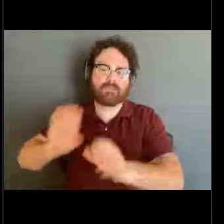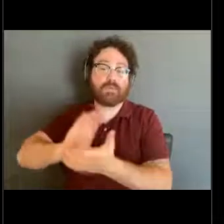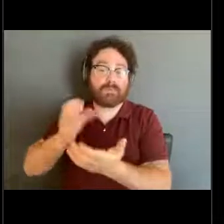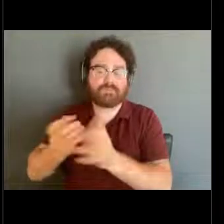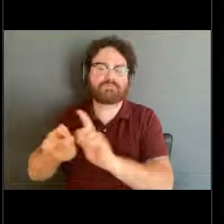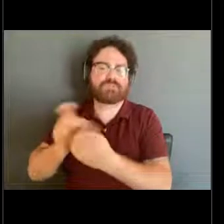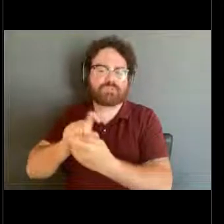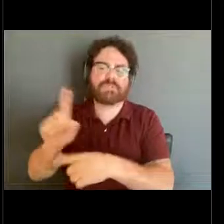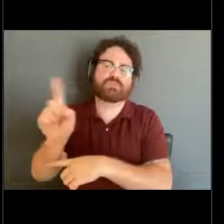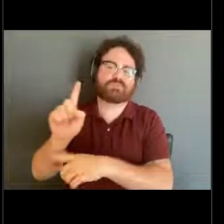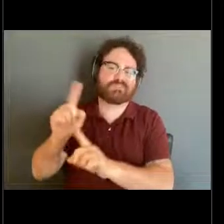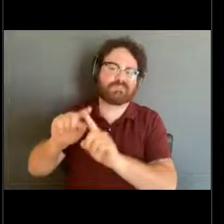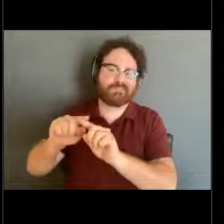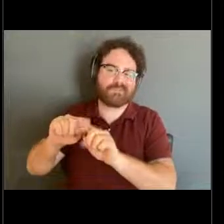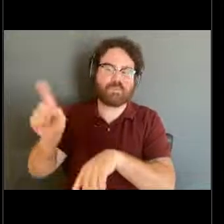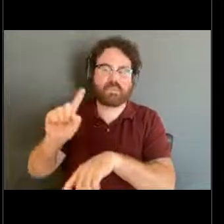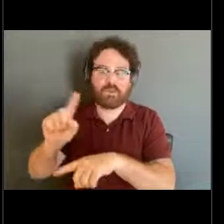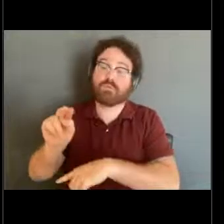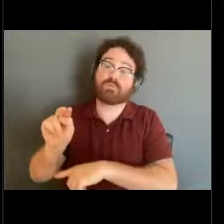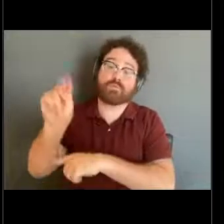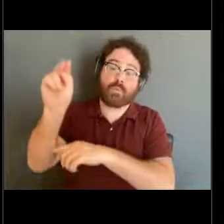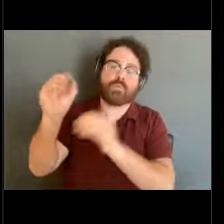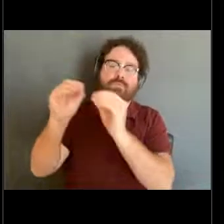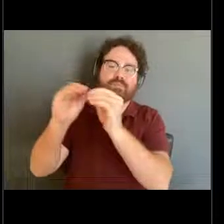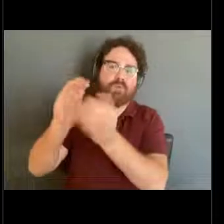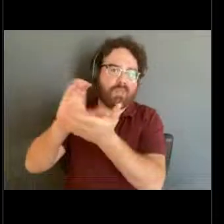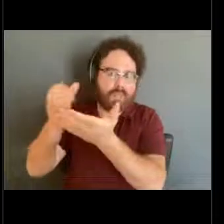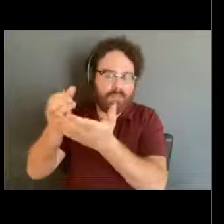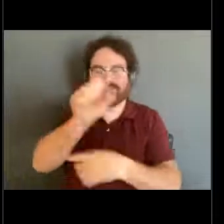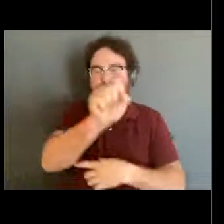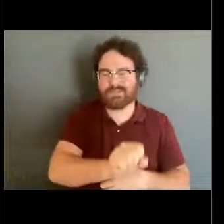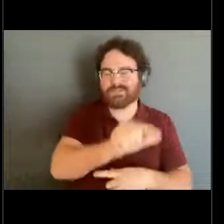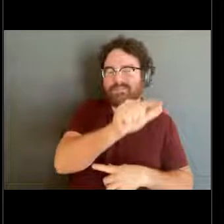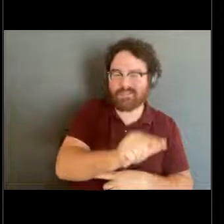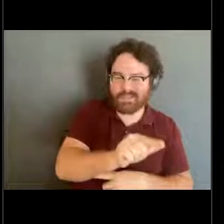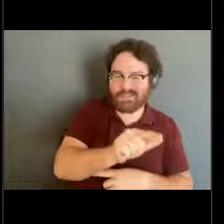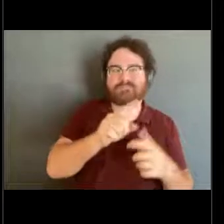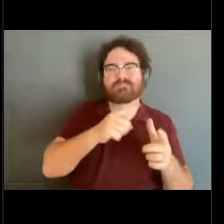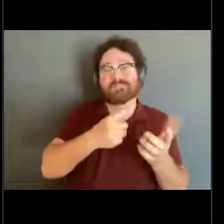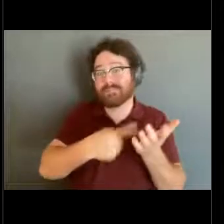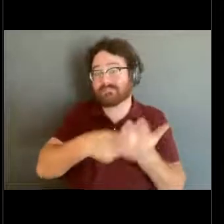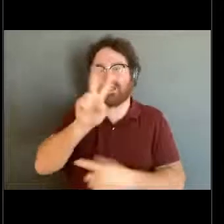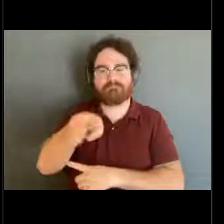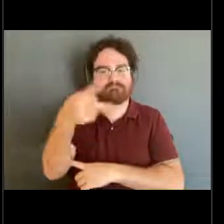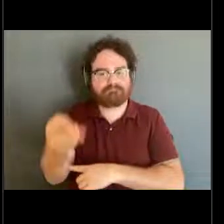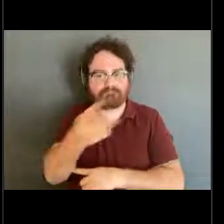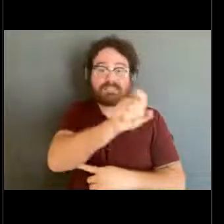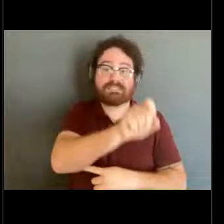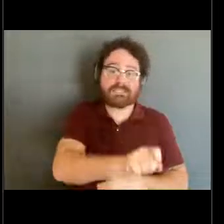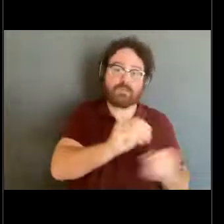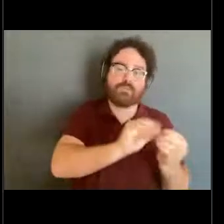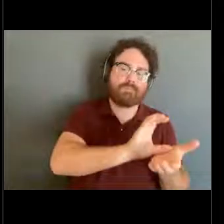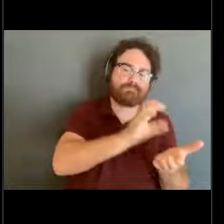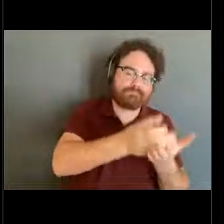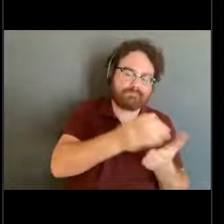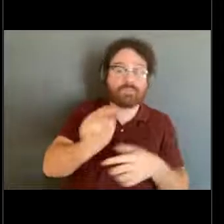the south. Another hint came from looking very closely at our measurements at the Mauna Loa Observatory in the middle of the